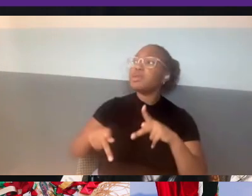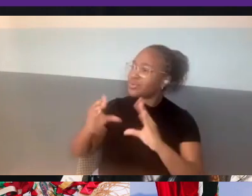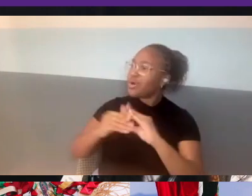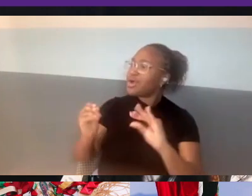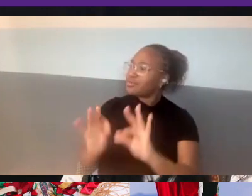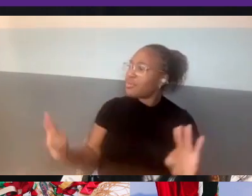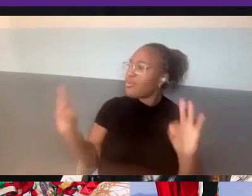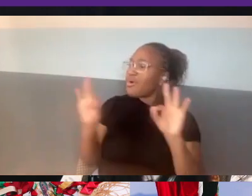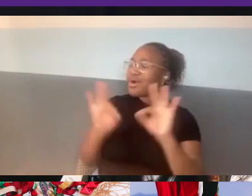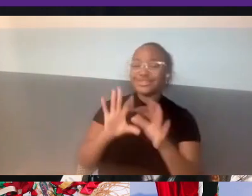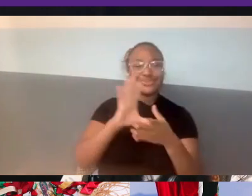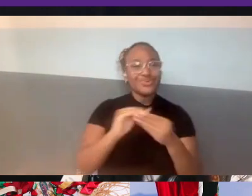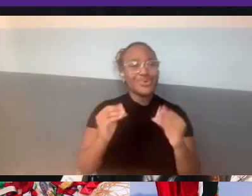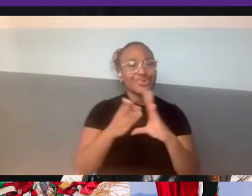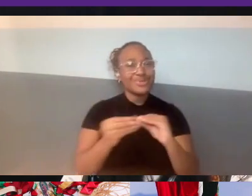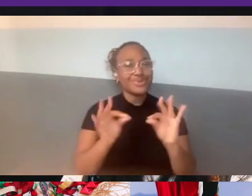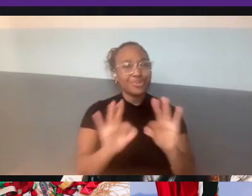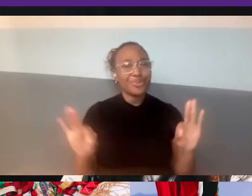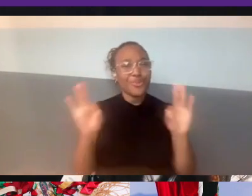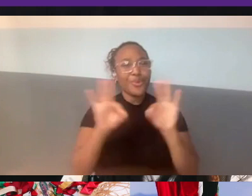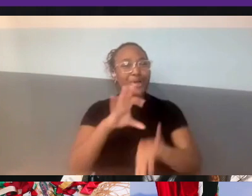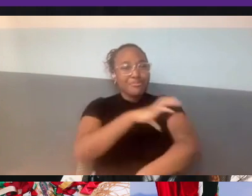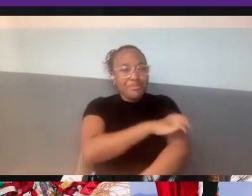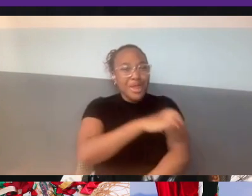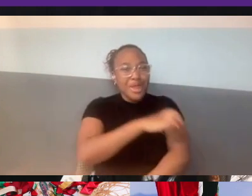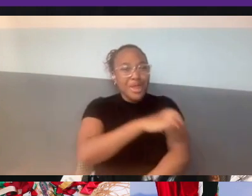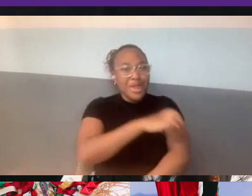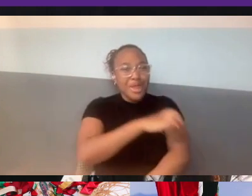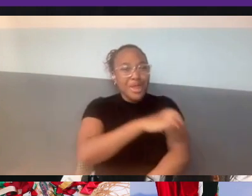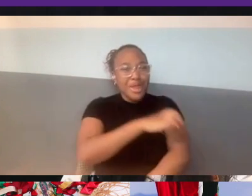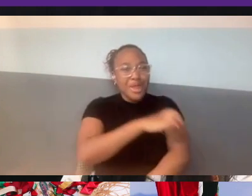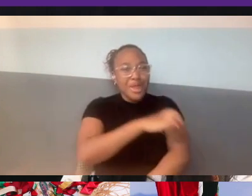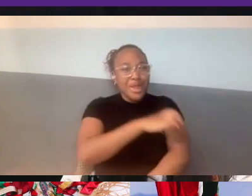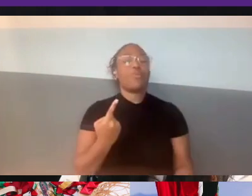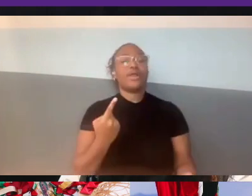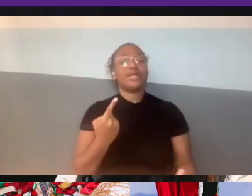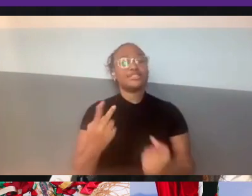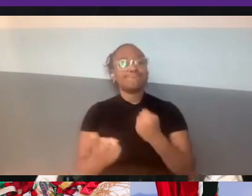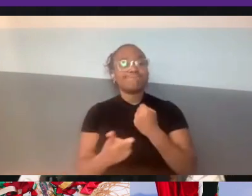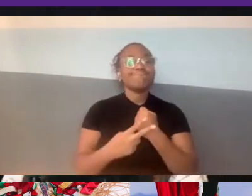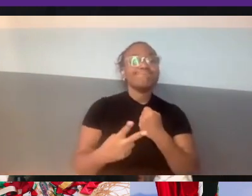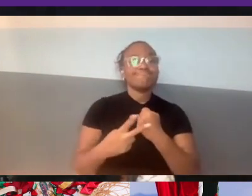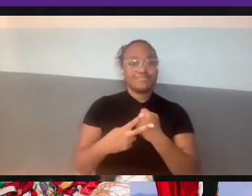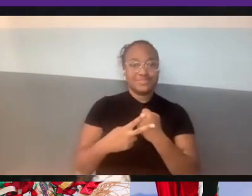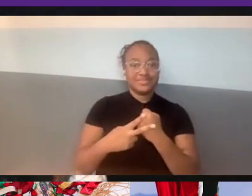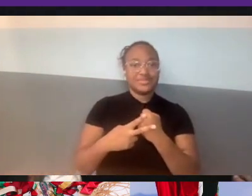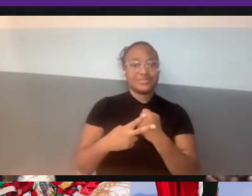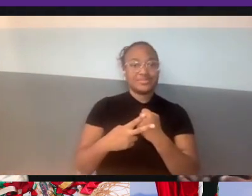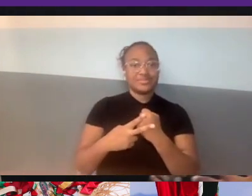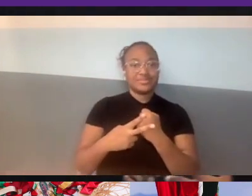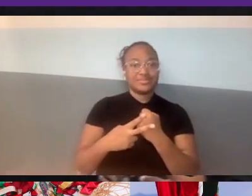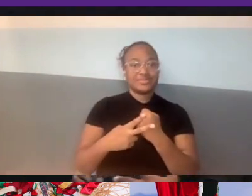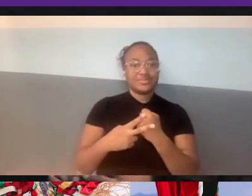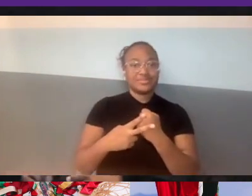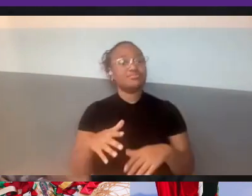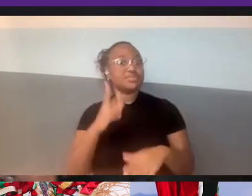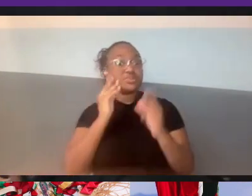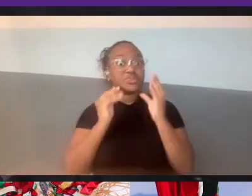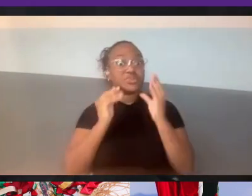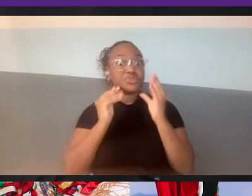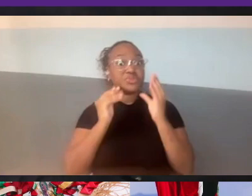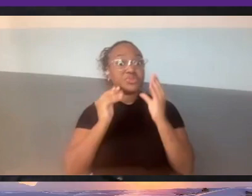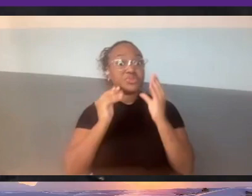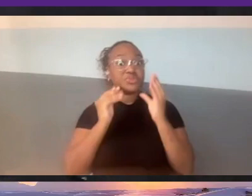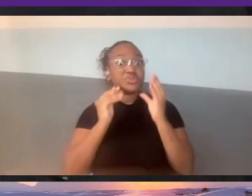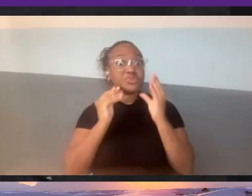living and reshaping them, I think, in the work that we do, for sure. And are you finding in your work that beyond